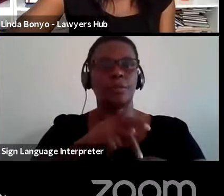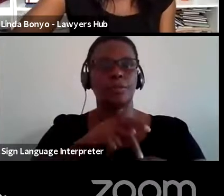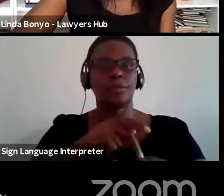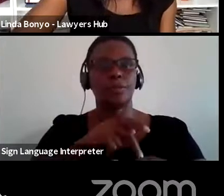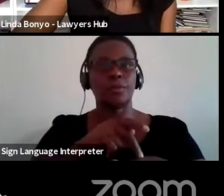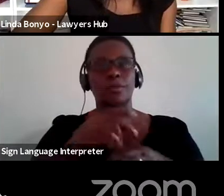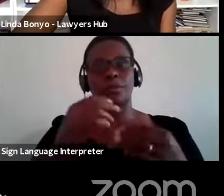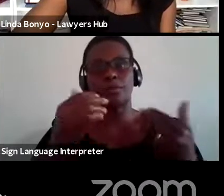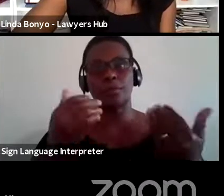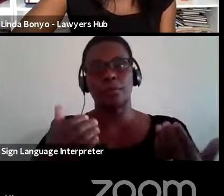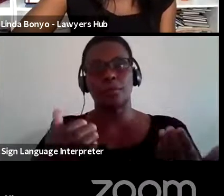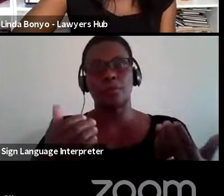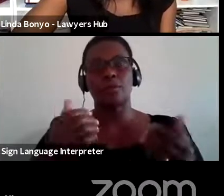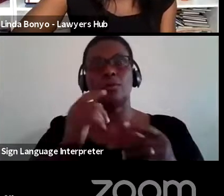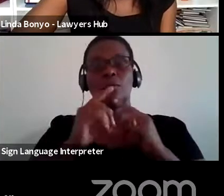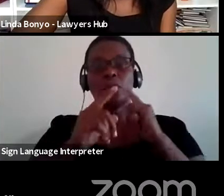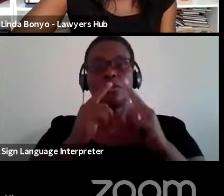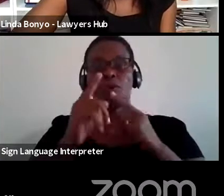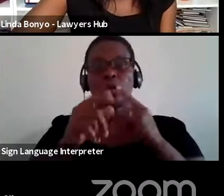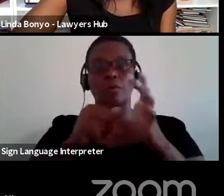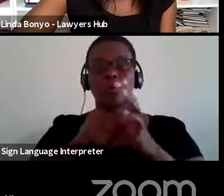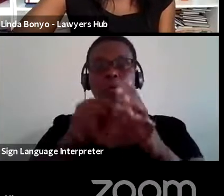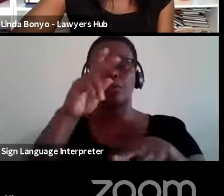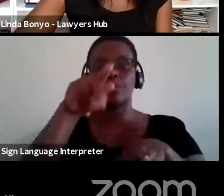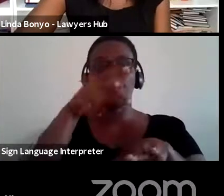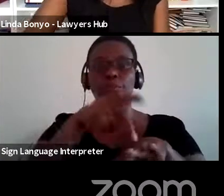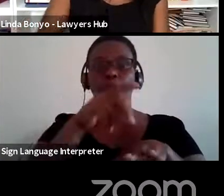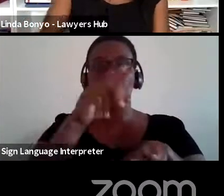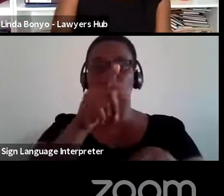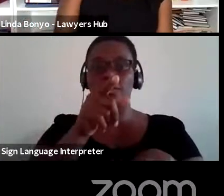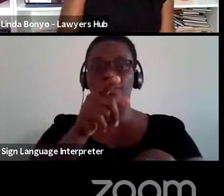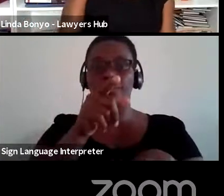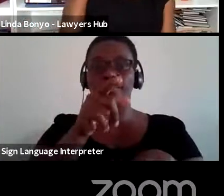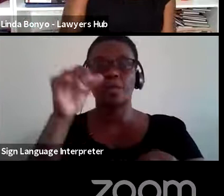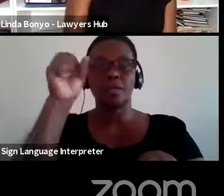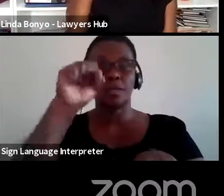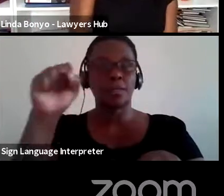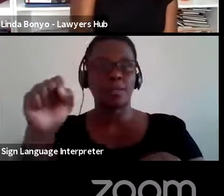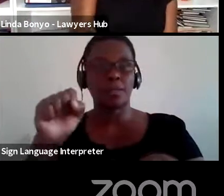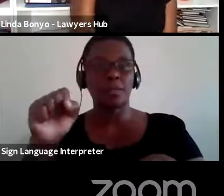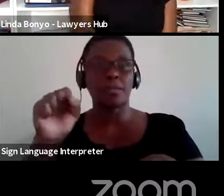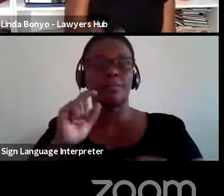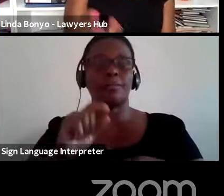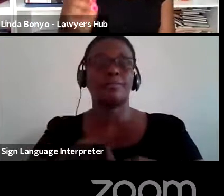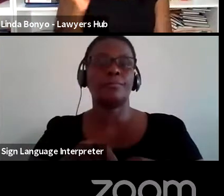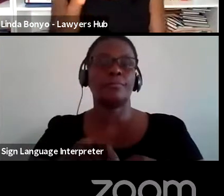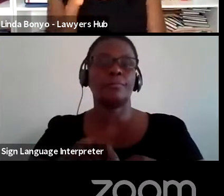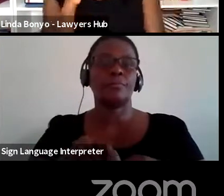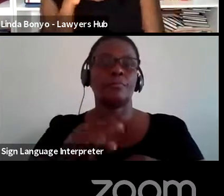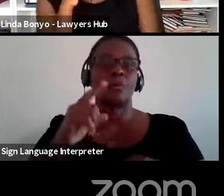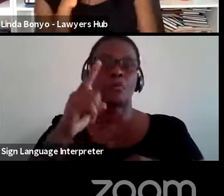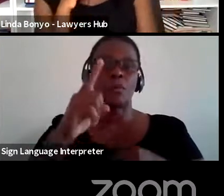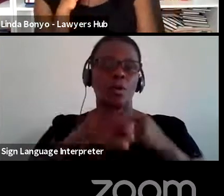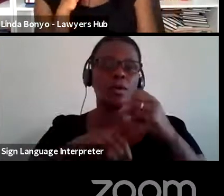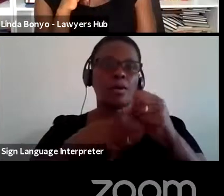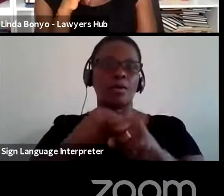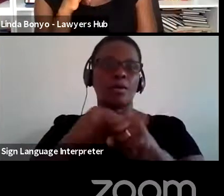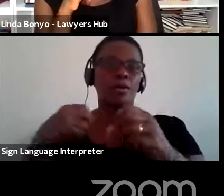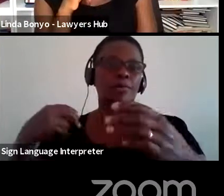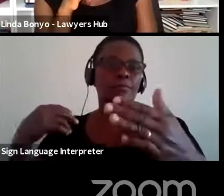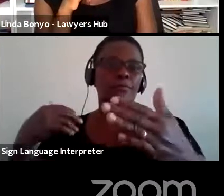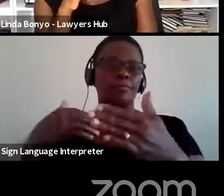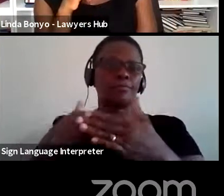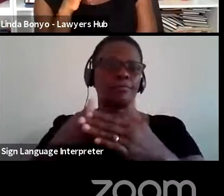for over a year and a half now to receive inputs about the Santa Clara Principles from around the